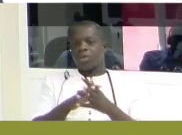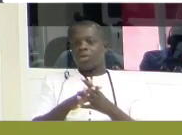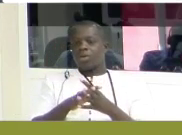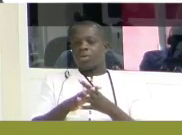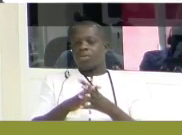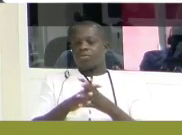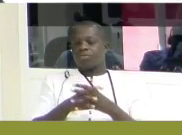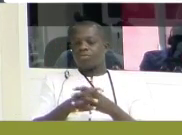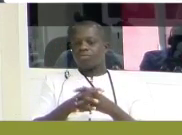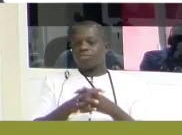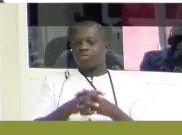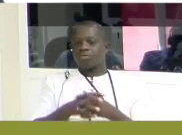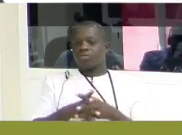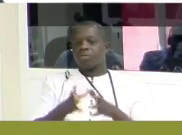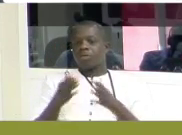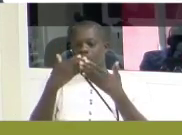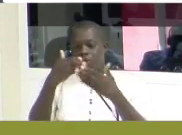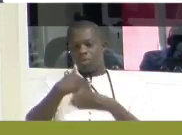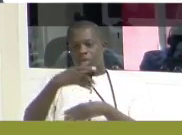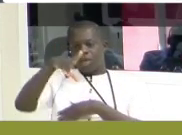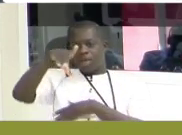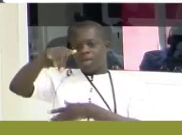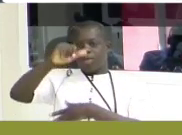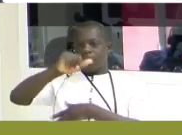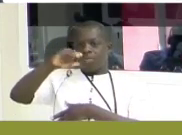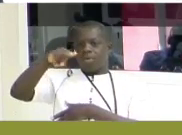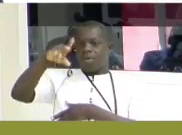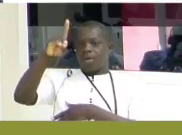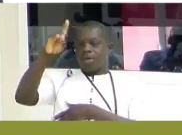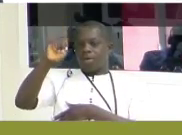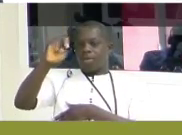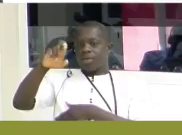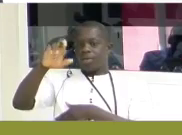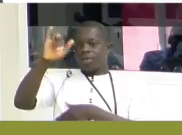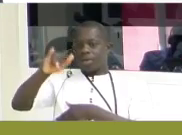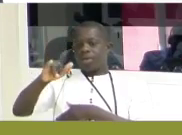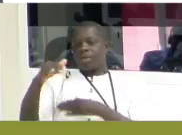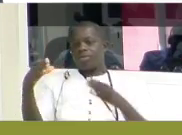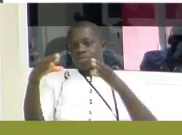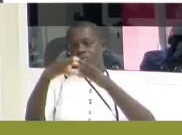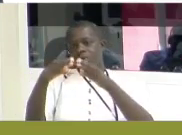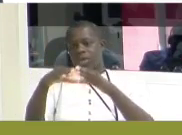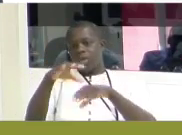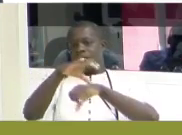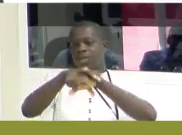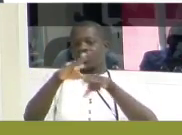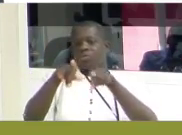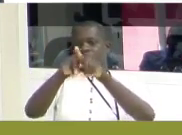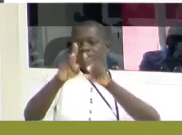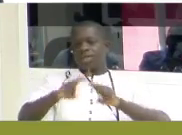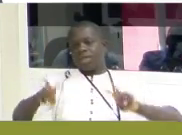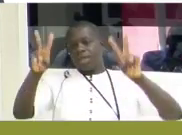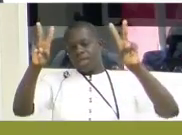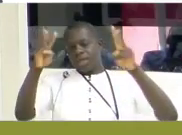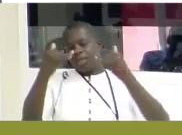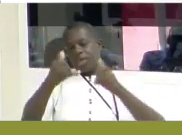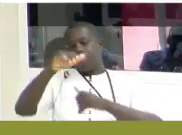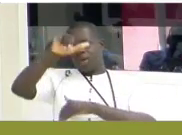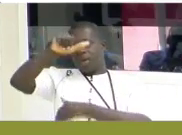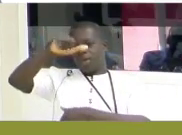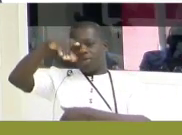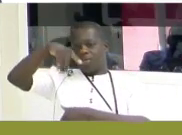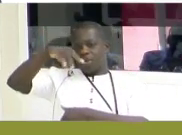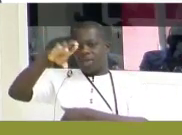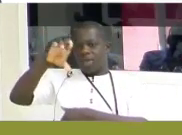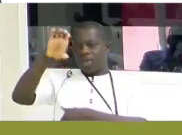newspaper, that Pandiri Mbaye has now joined hands with Yaya Jammeh. He's now an APRC member, and now he's exposing those who